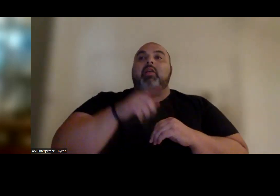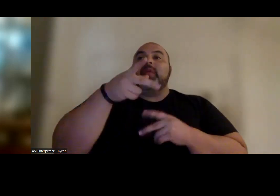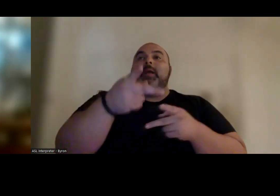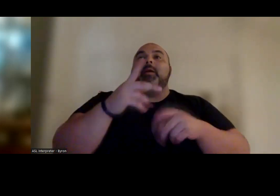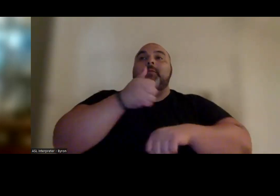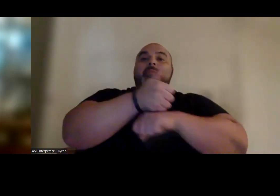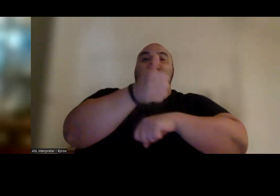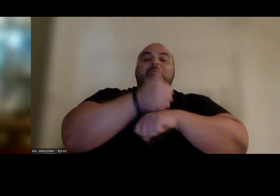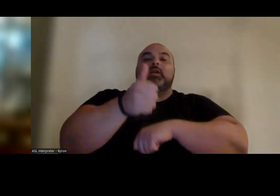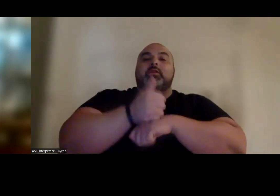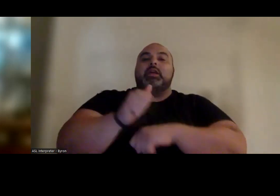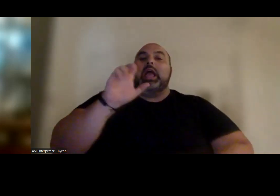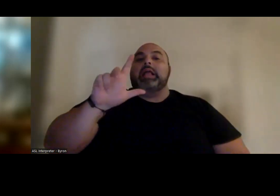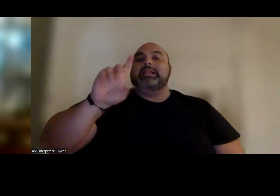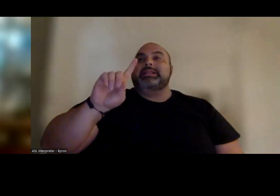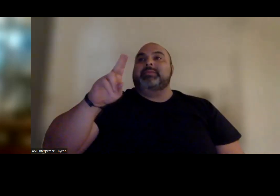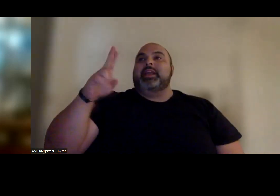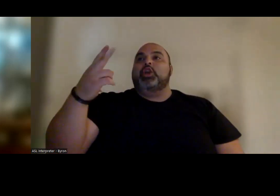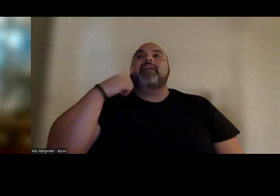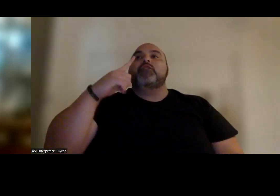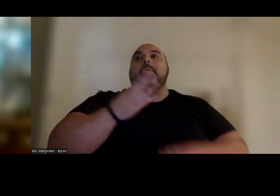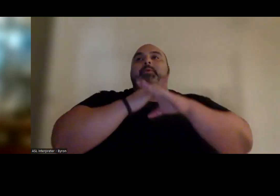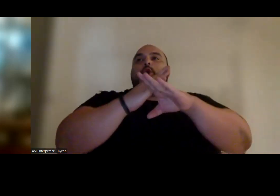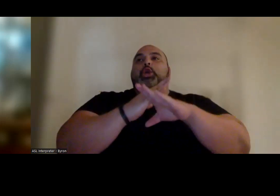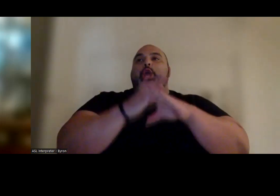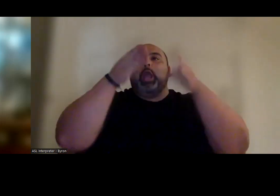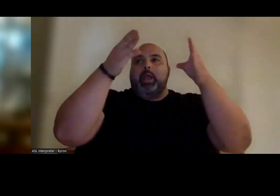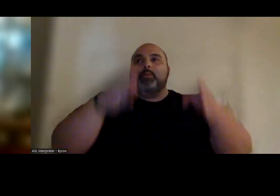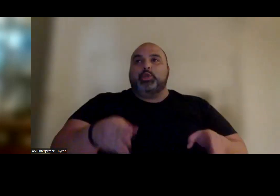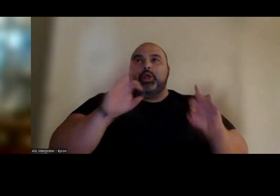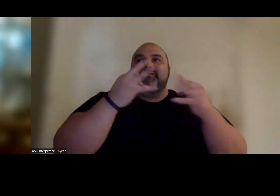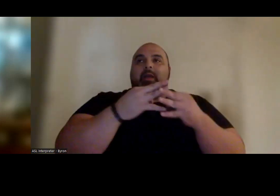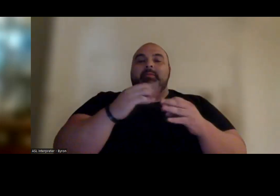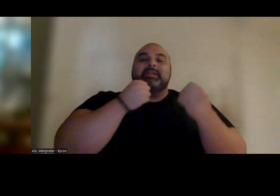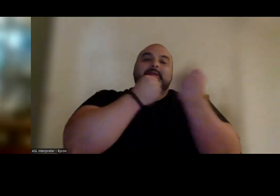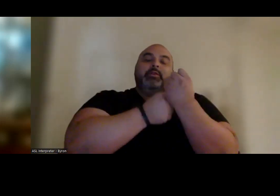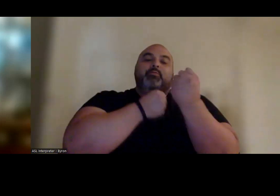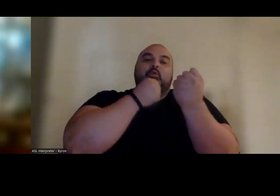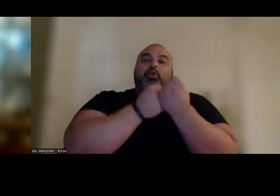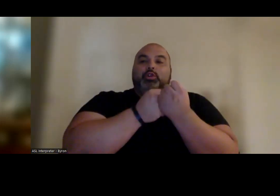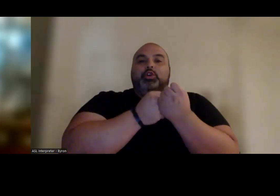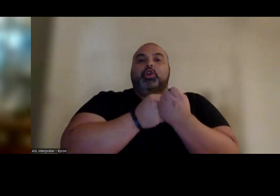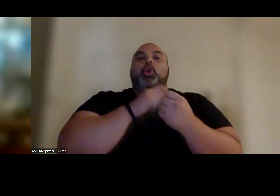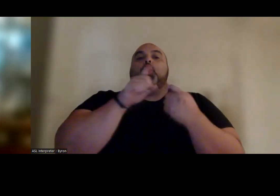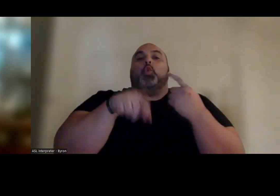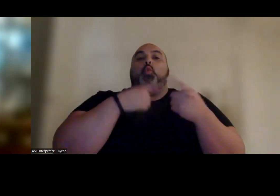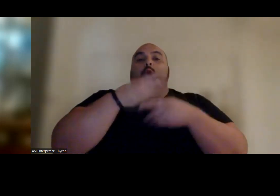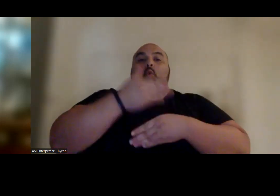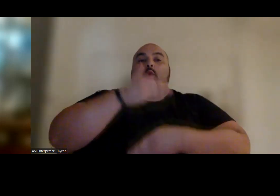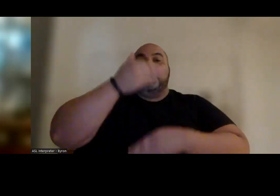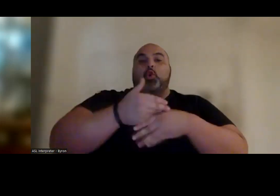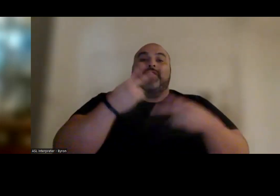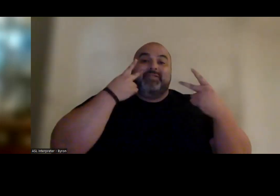blame on LADPH for blocking in-person family support. When window visits were finally